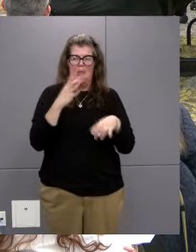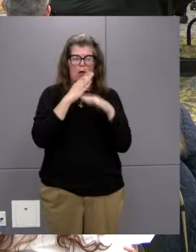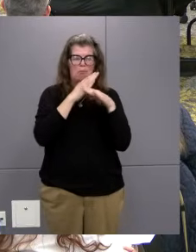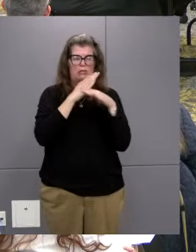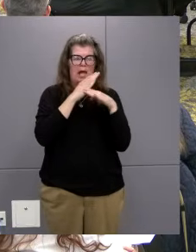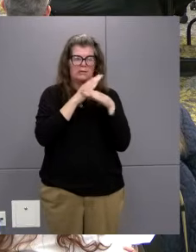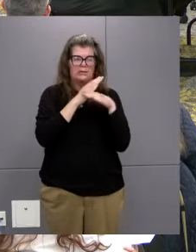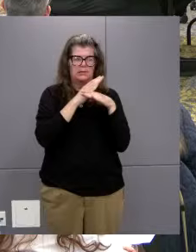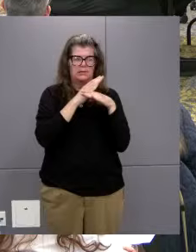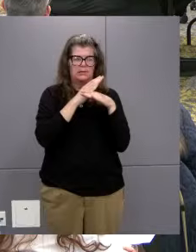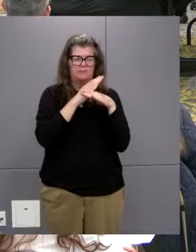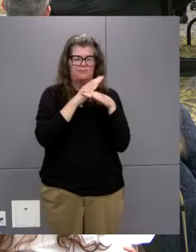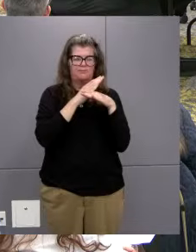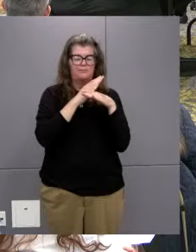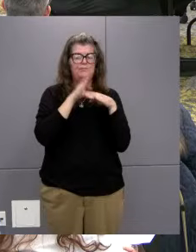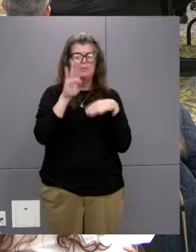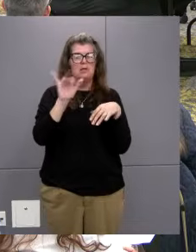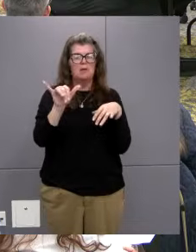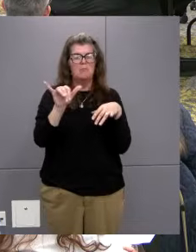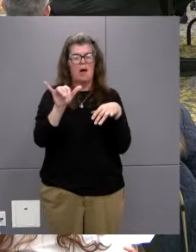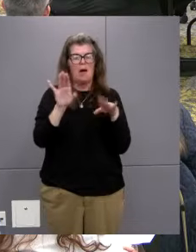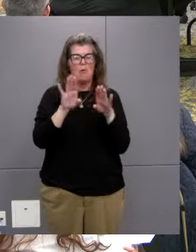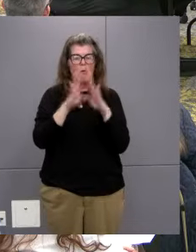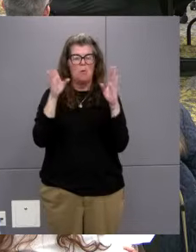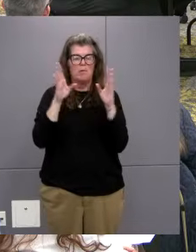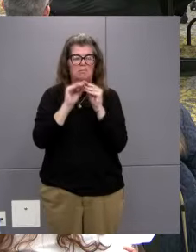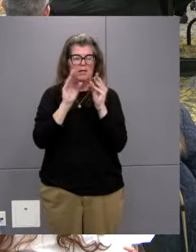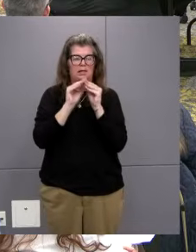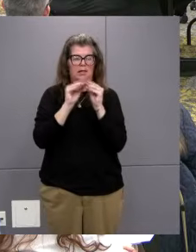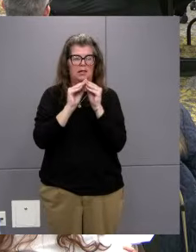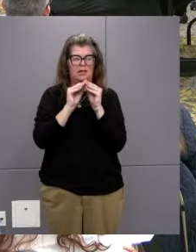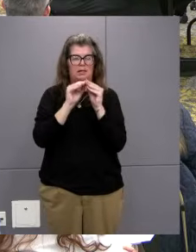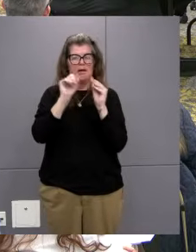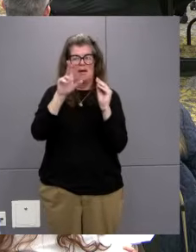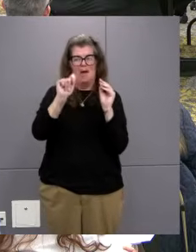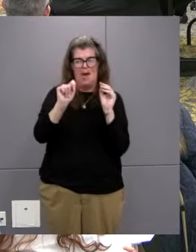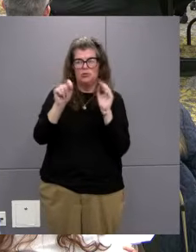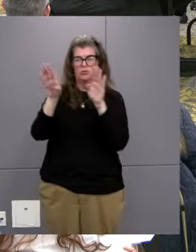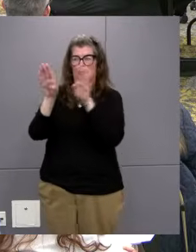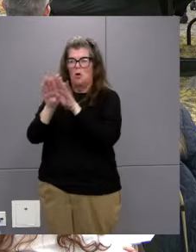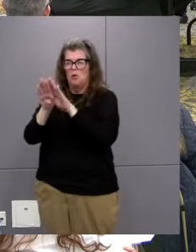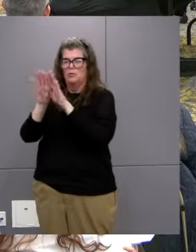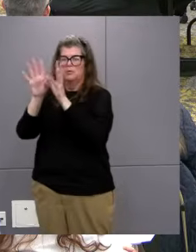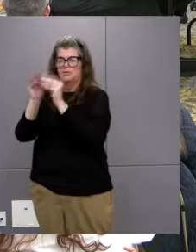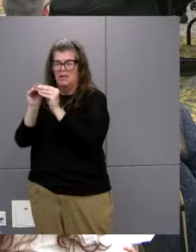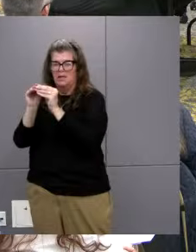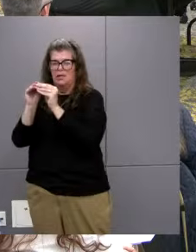and by the Open Meetings Act closed session rules, so we can't be specific.